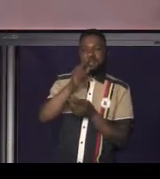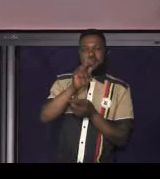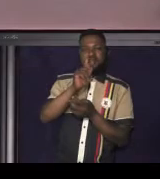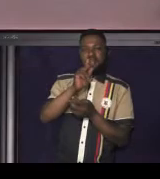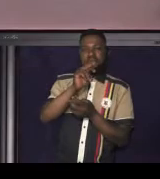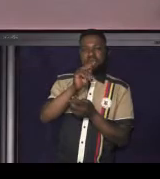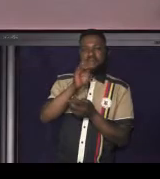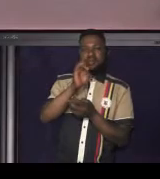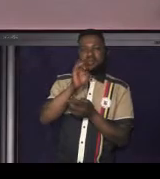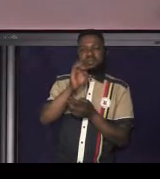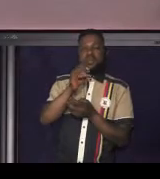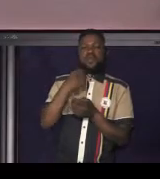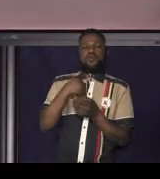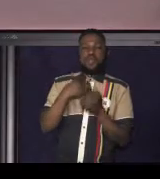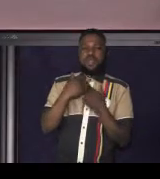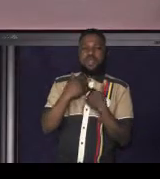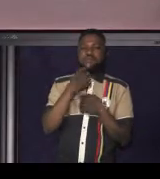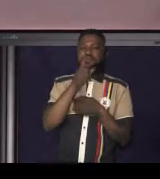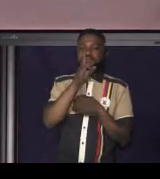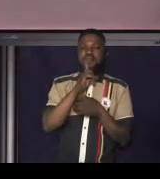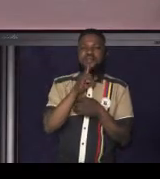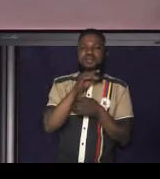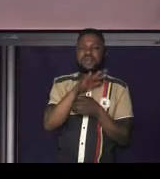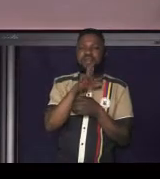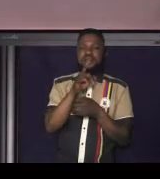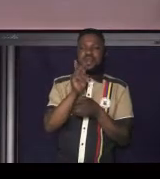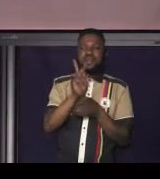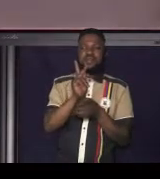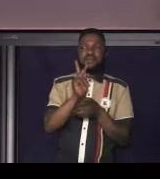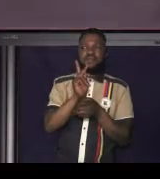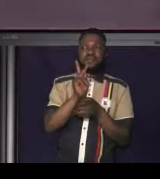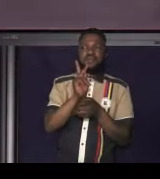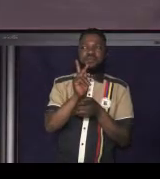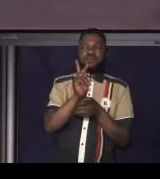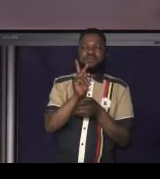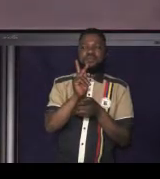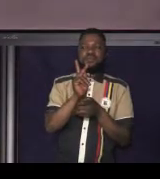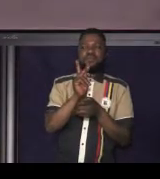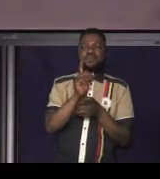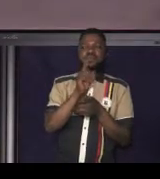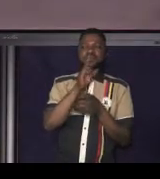these words, we have the silent letter K. Let's move on.